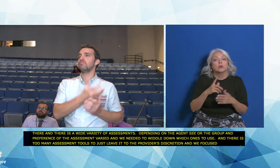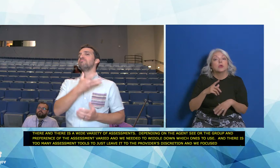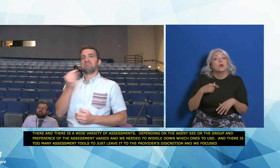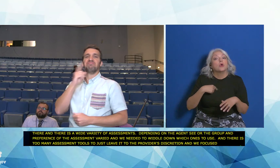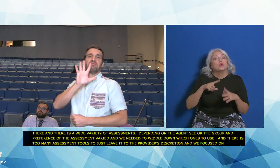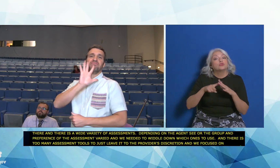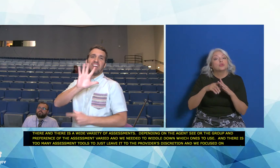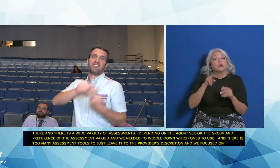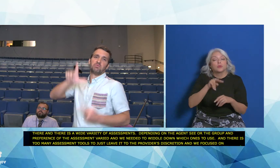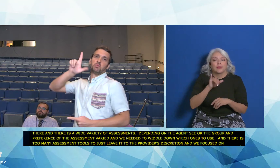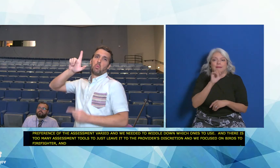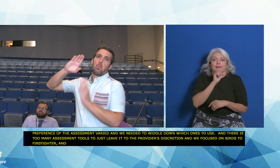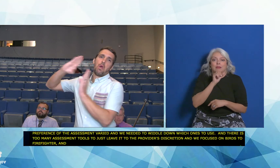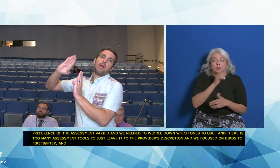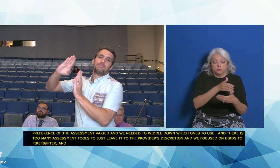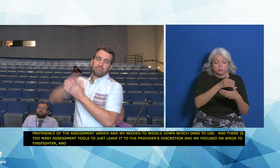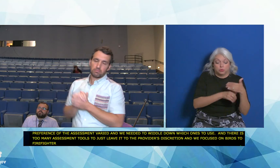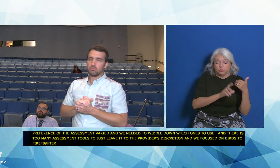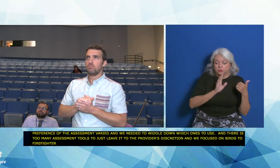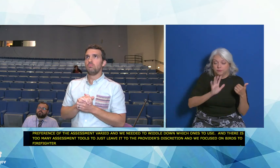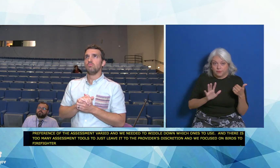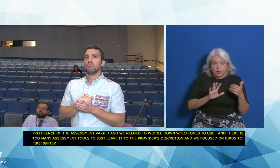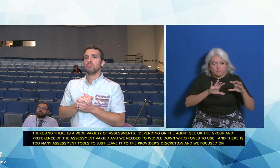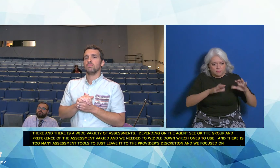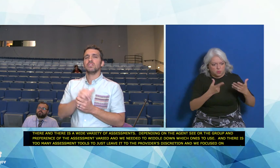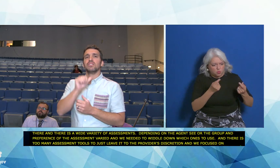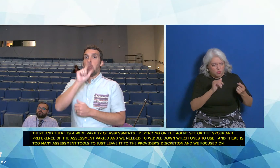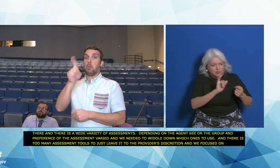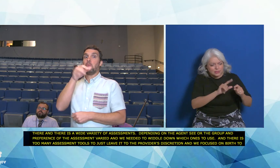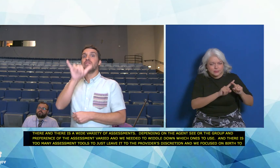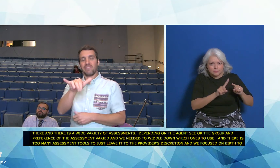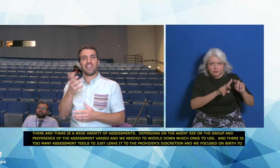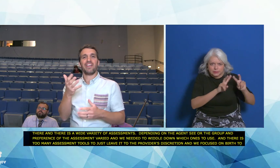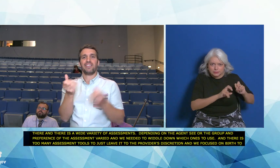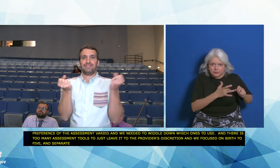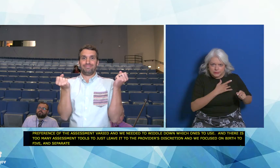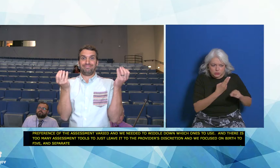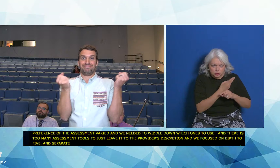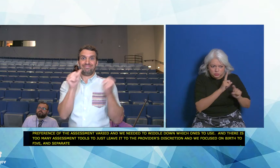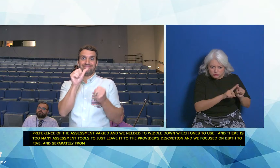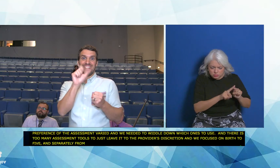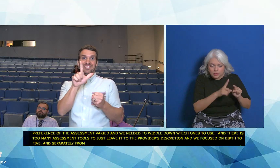what assessments are being used for that group, and then separately from ages 5 to 21.